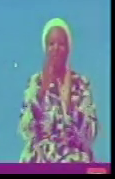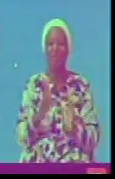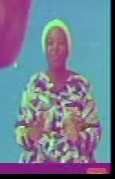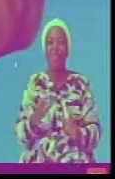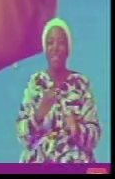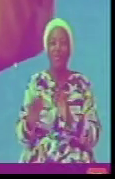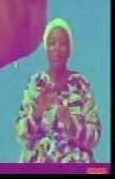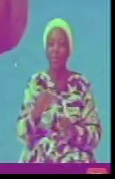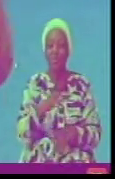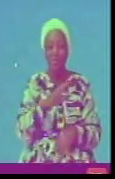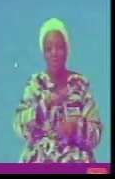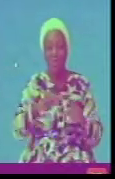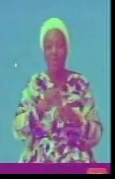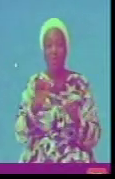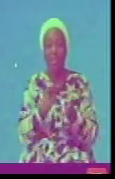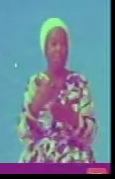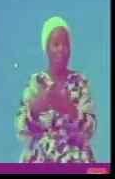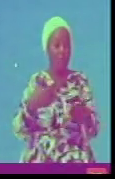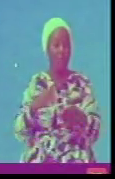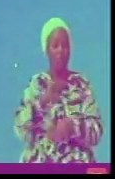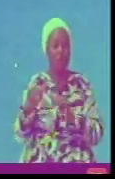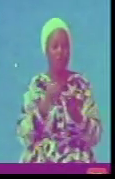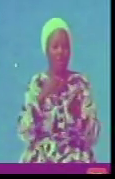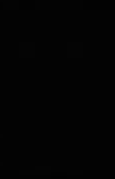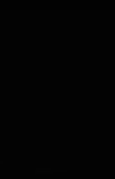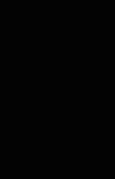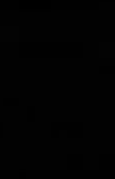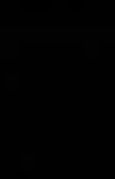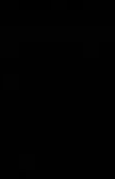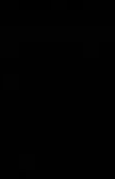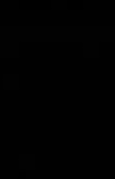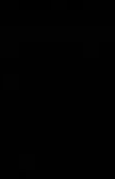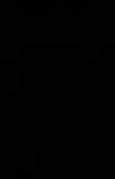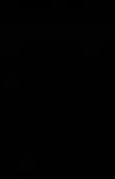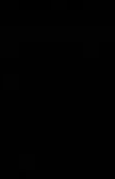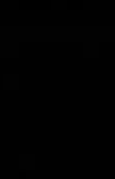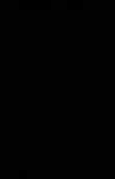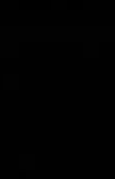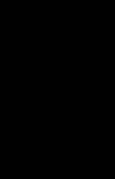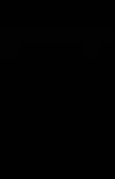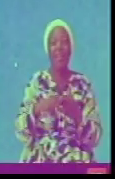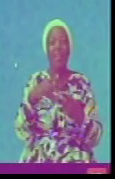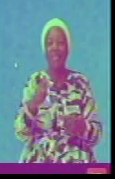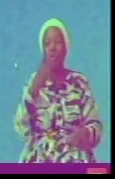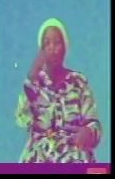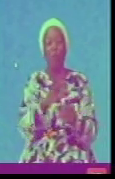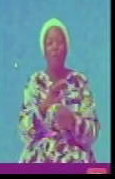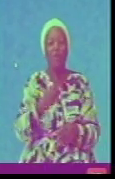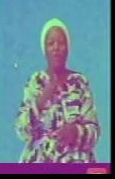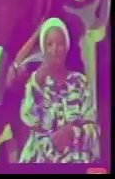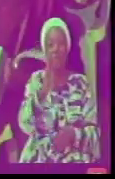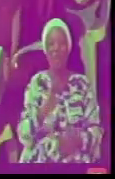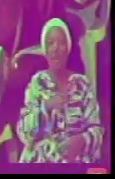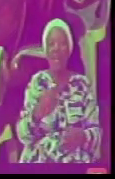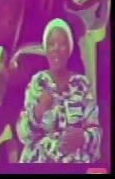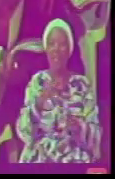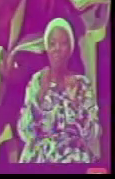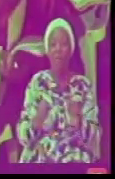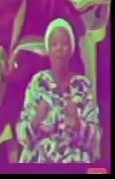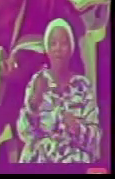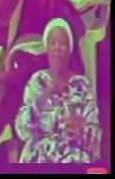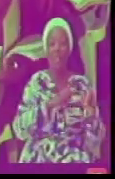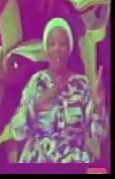Christ, only in Christ, as their Savior. If you've not, you're going to do it tonight.